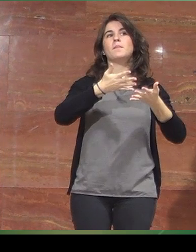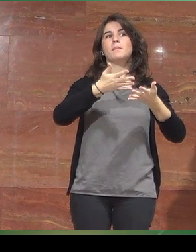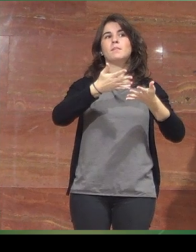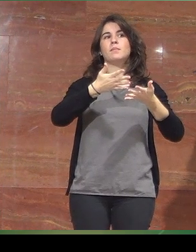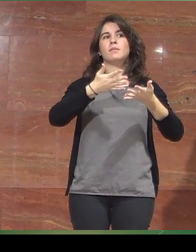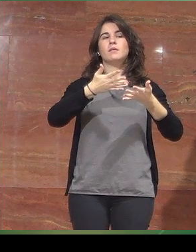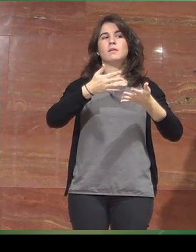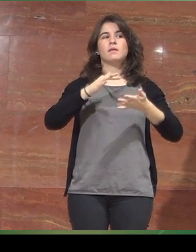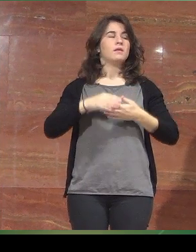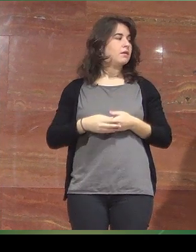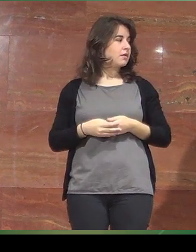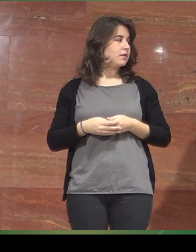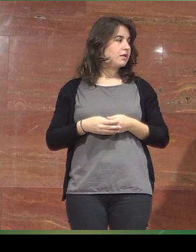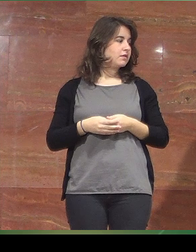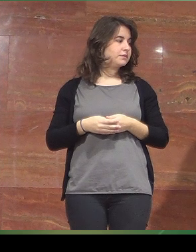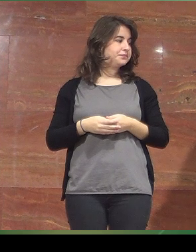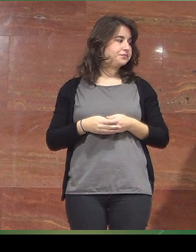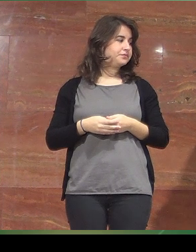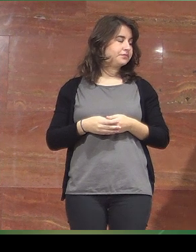information becomes overwhelming